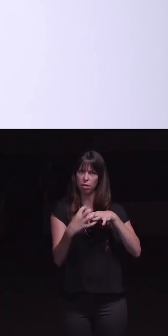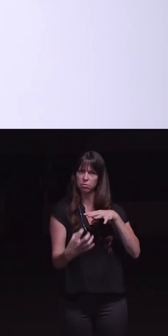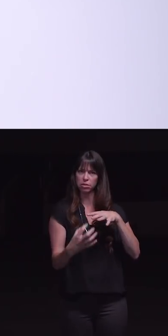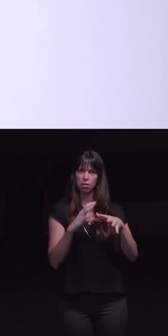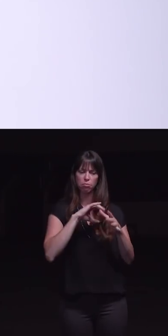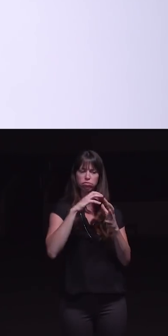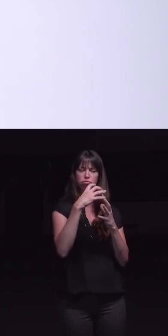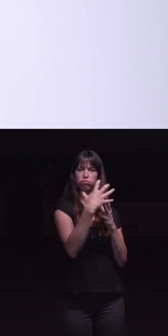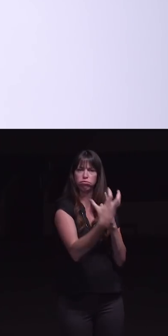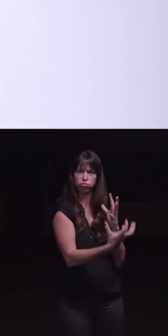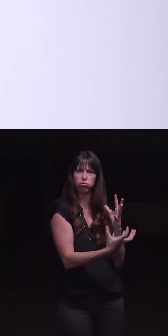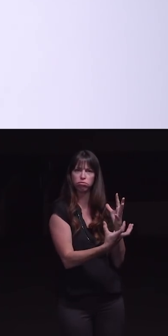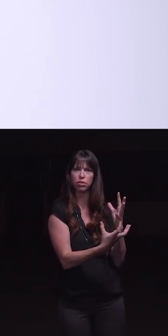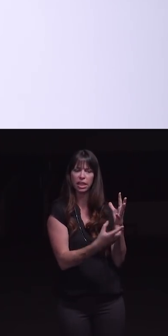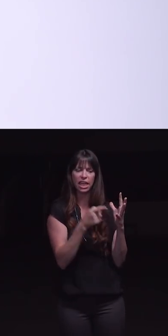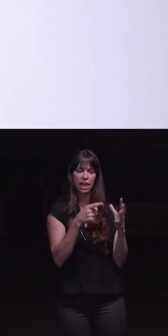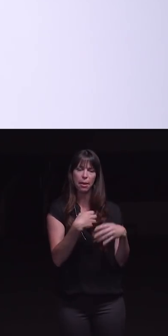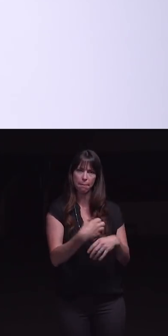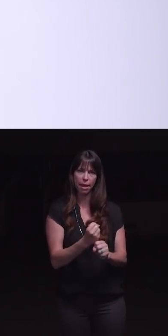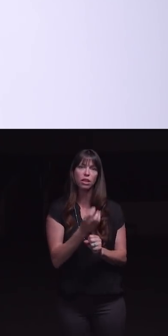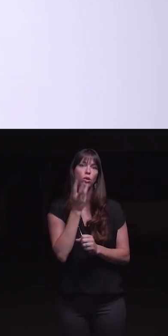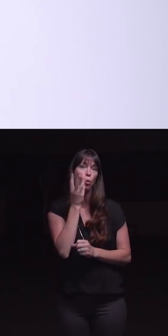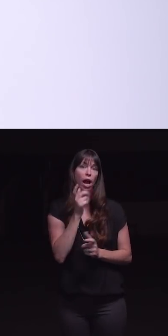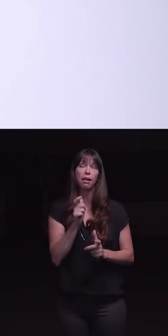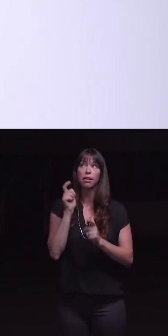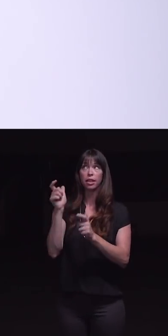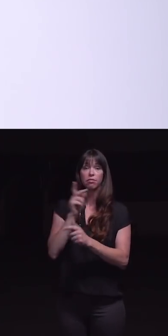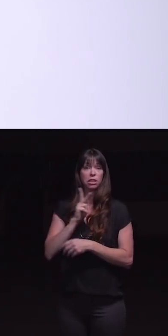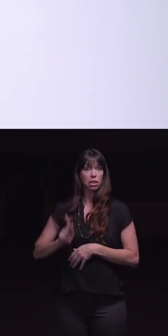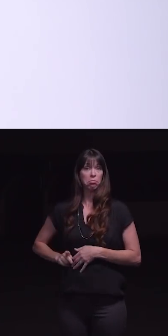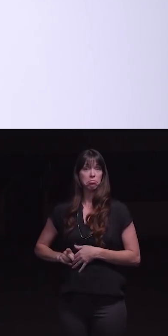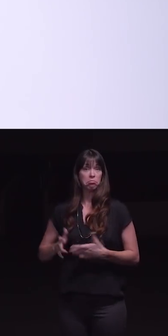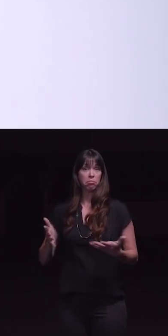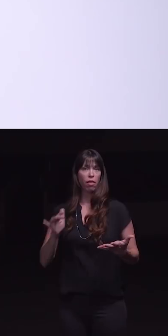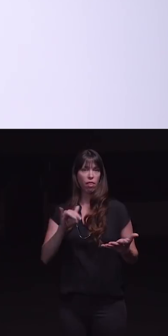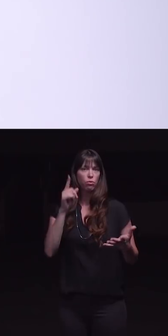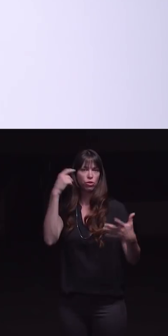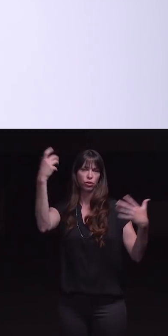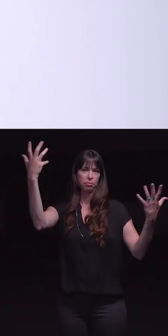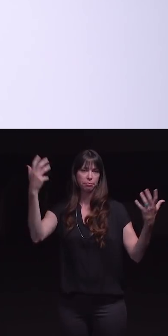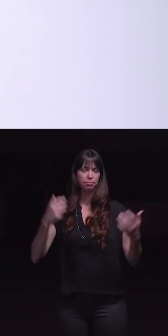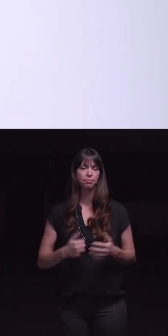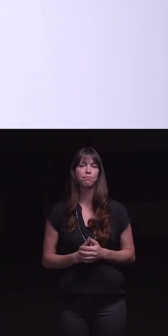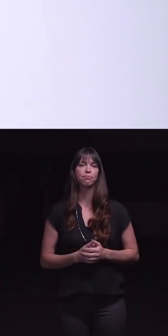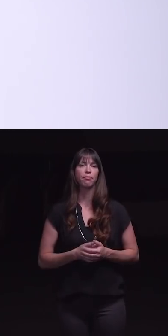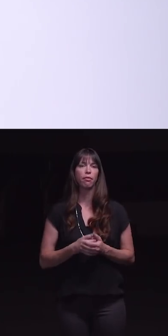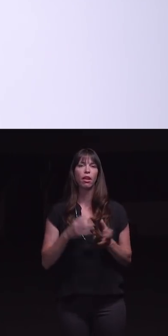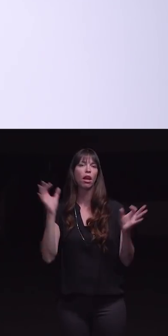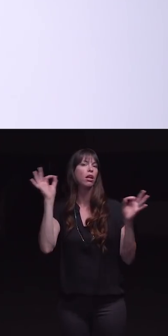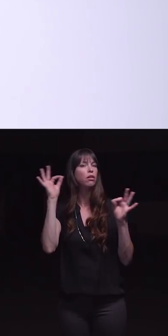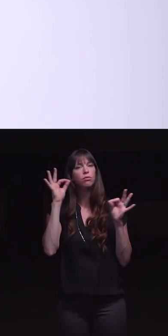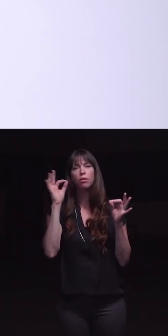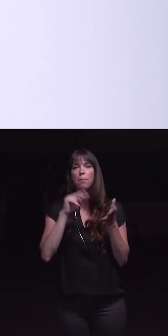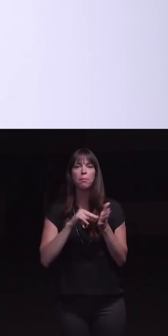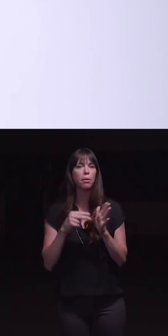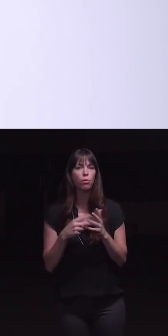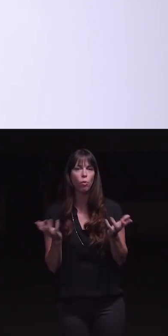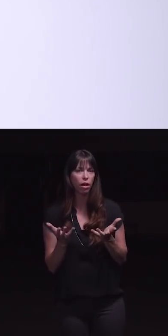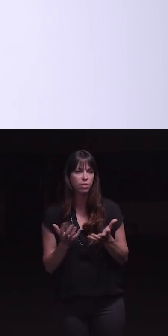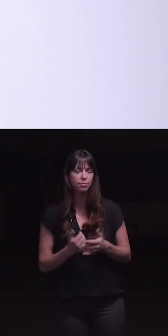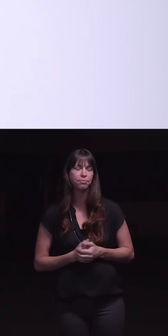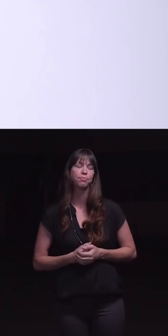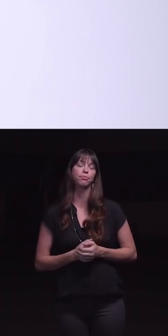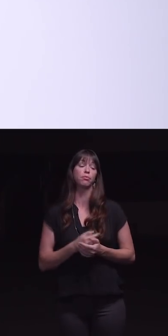the grapes and he puts them underfoot and makes wine out of it and gives it to the king. That was his dream. Has no clue what it